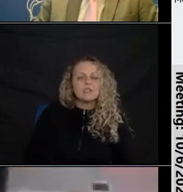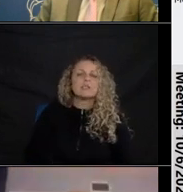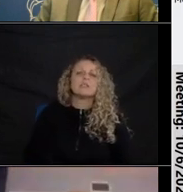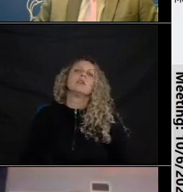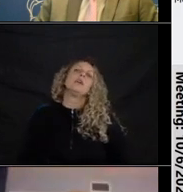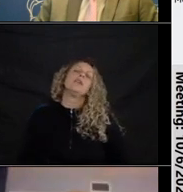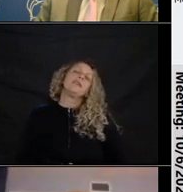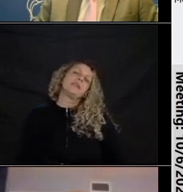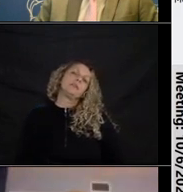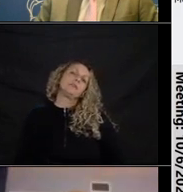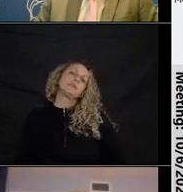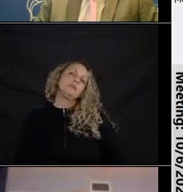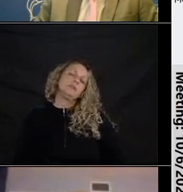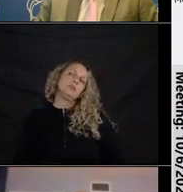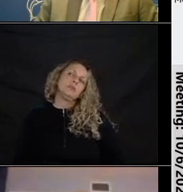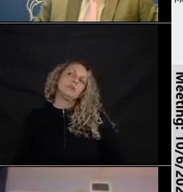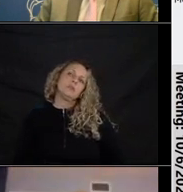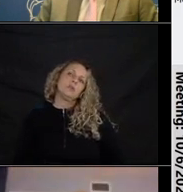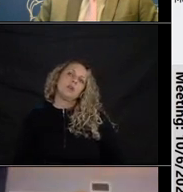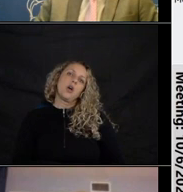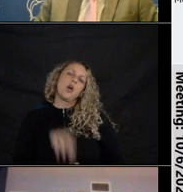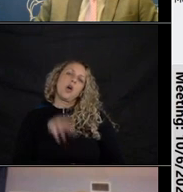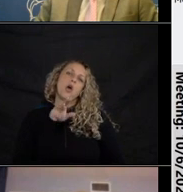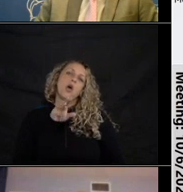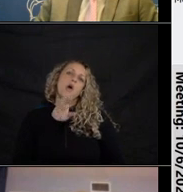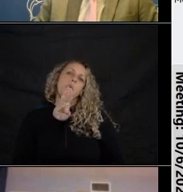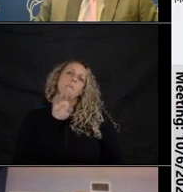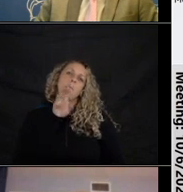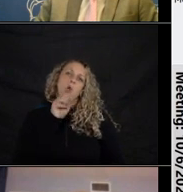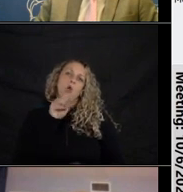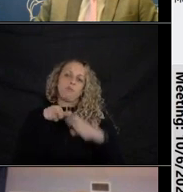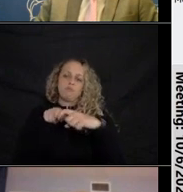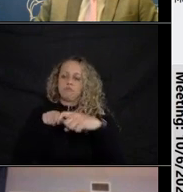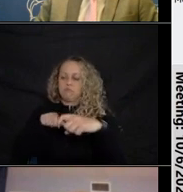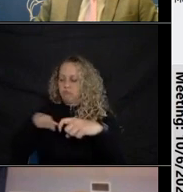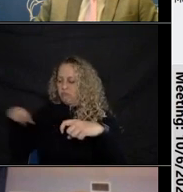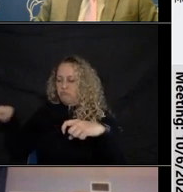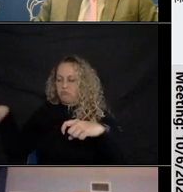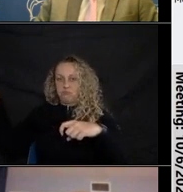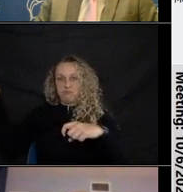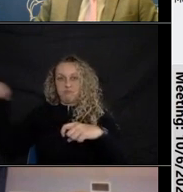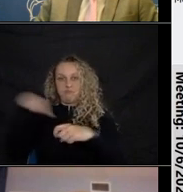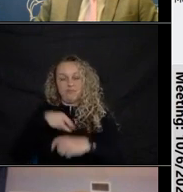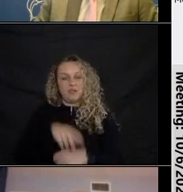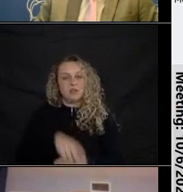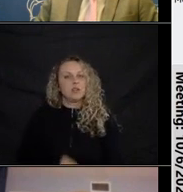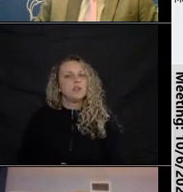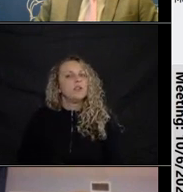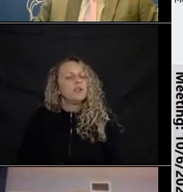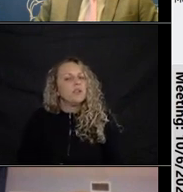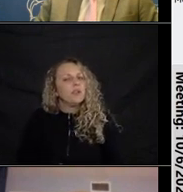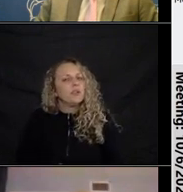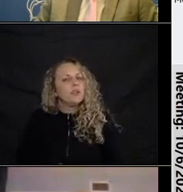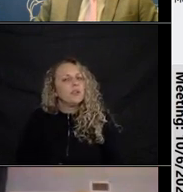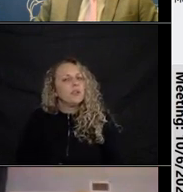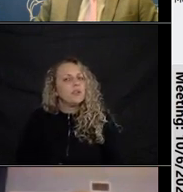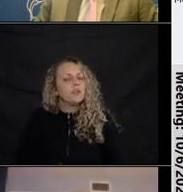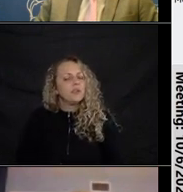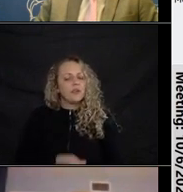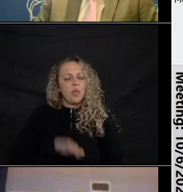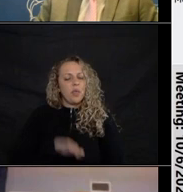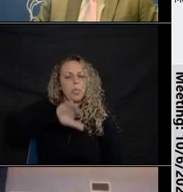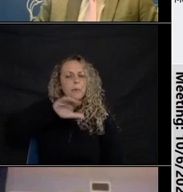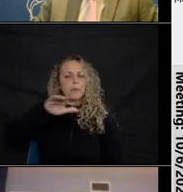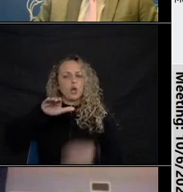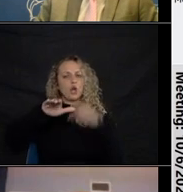There is a berm around the development property. Is to be to the top of the berm is supposed to be built